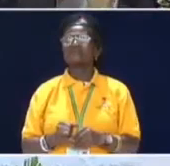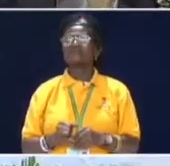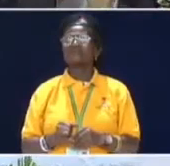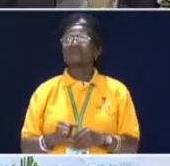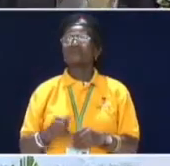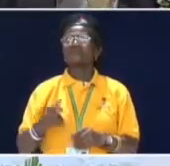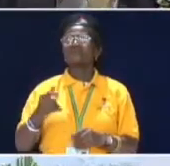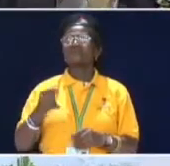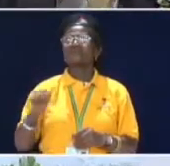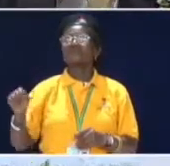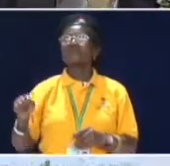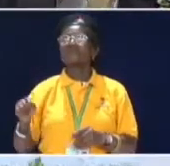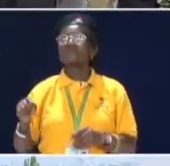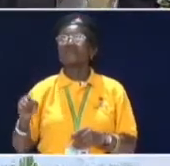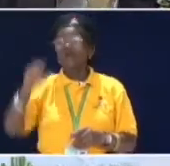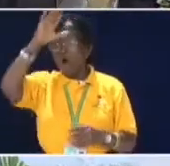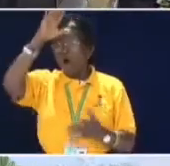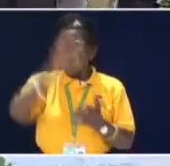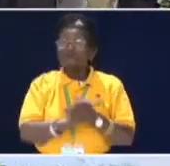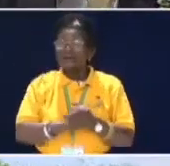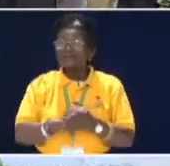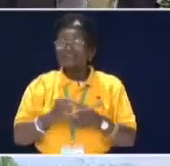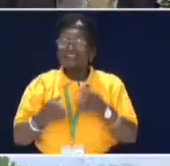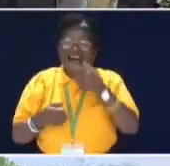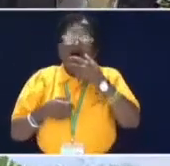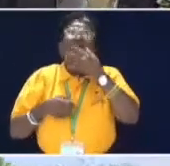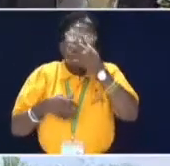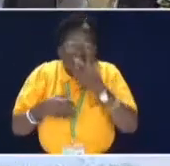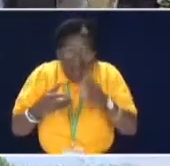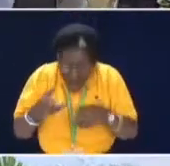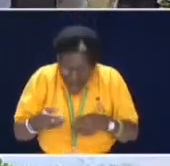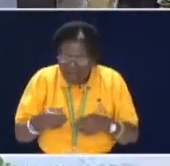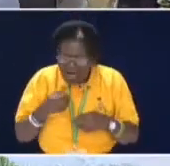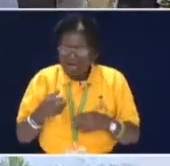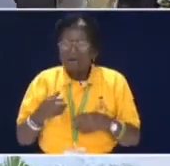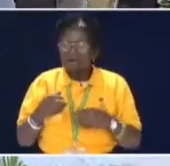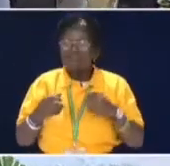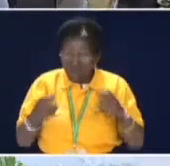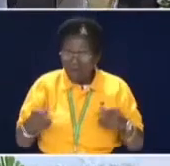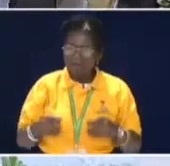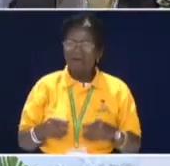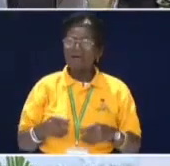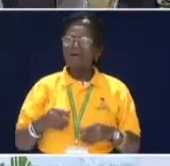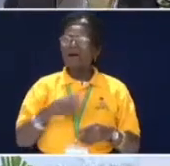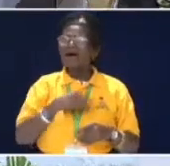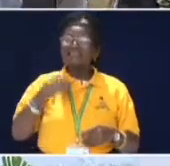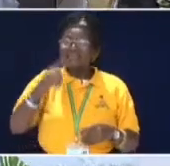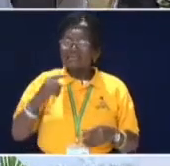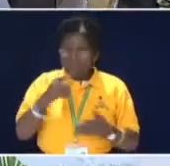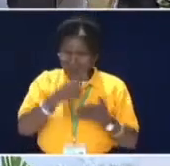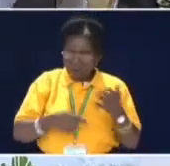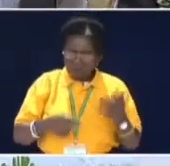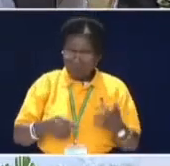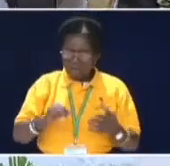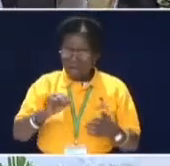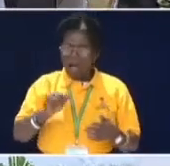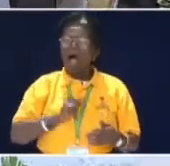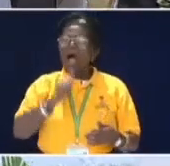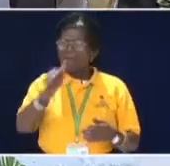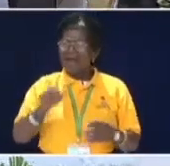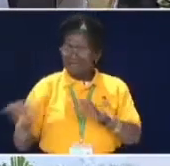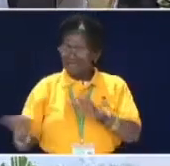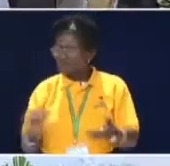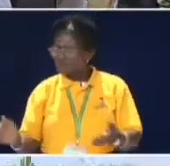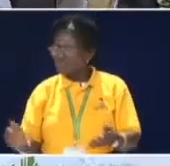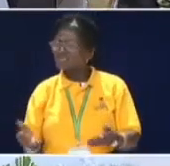The groom sneezed. Oko yawo si. I said, what am I doing on the floor? Oni ki mo